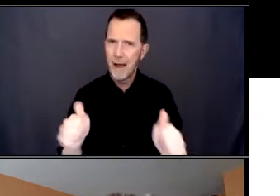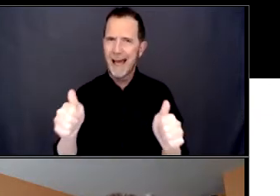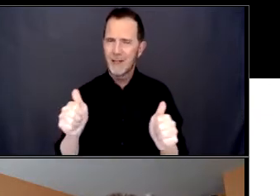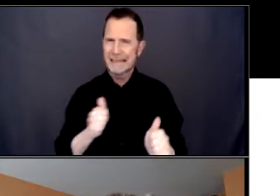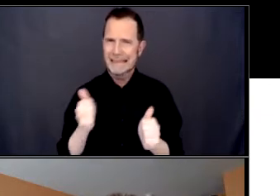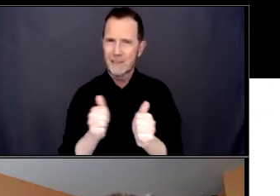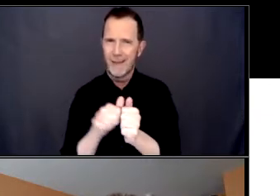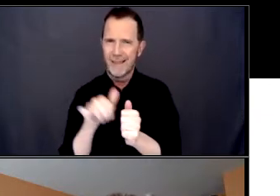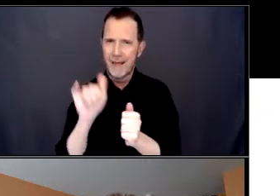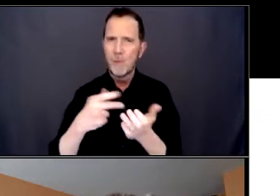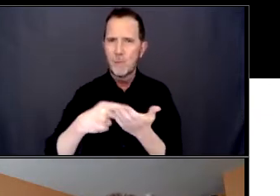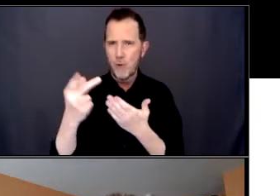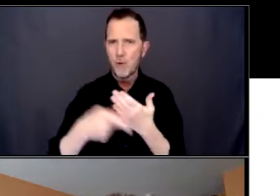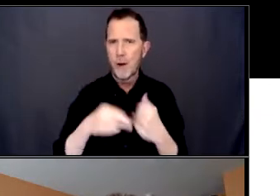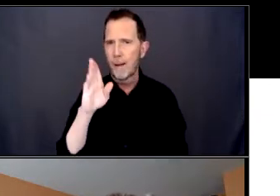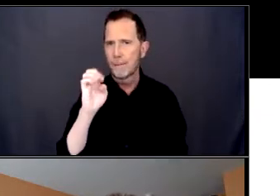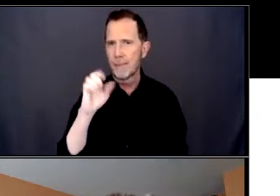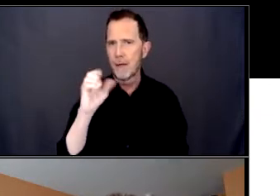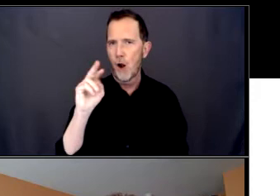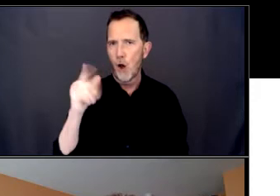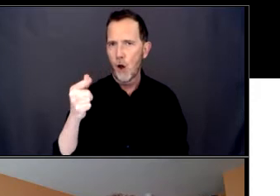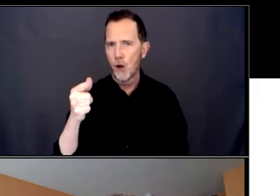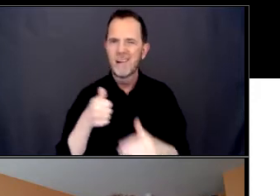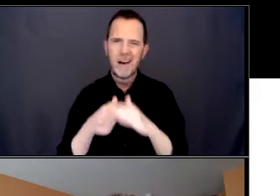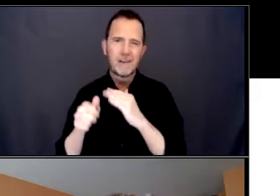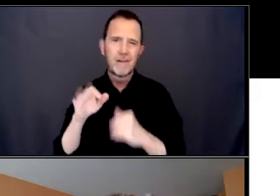Belong program at Fidelity Investments.